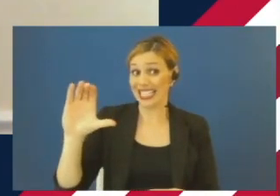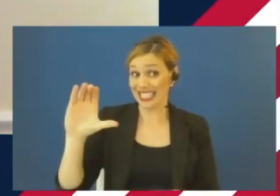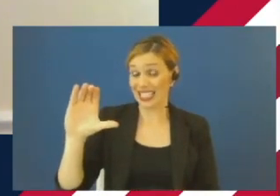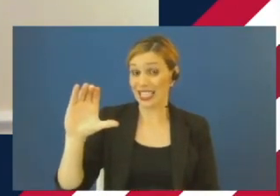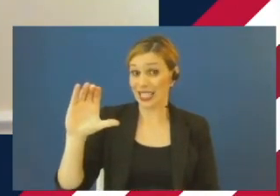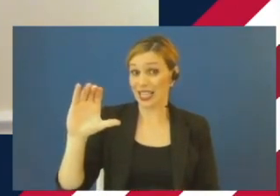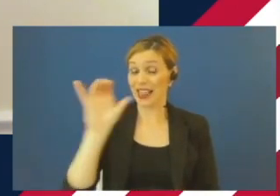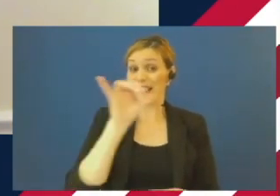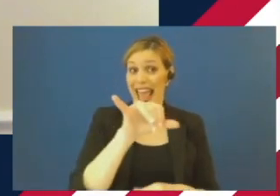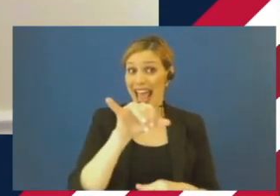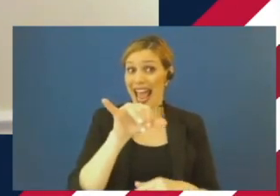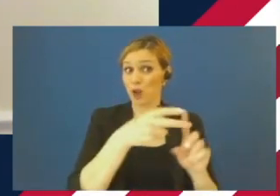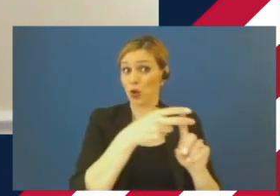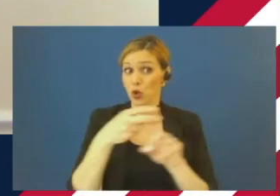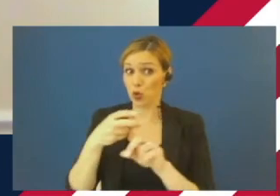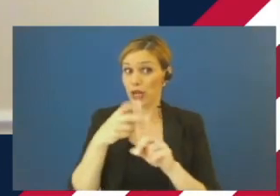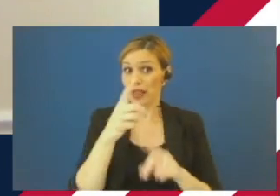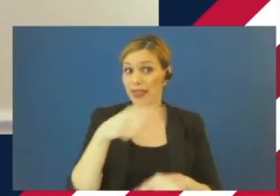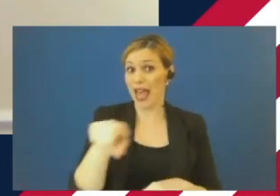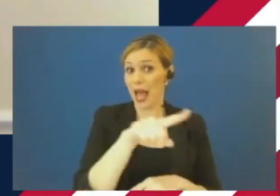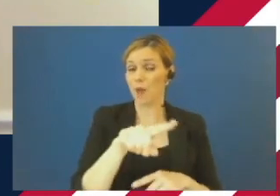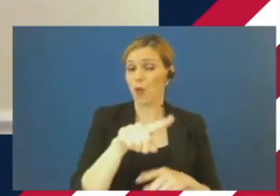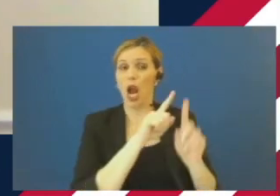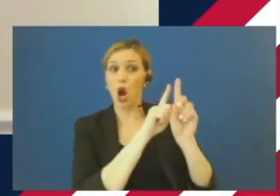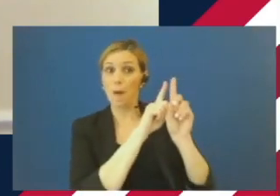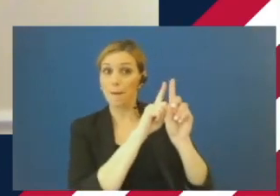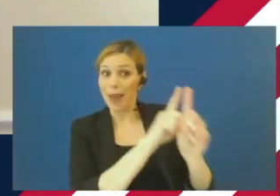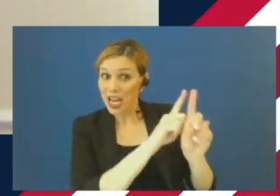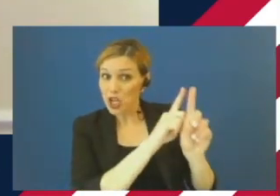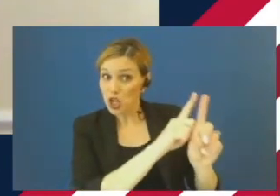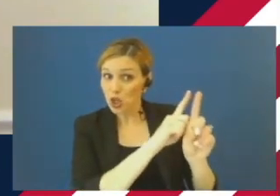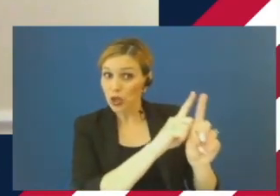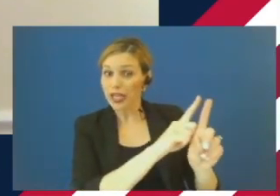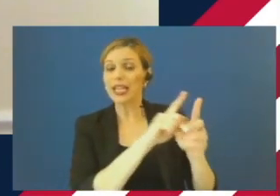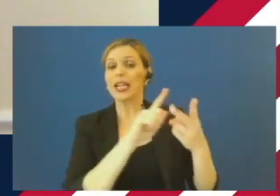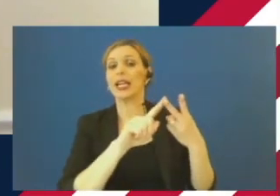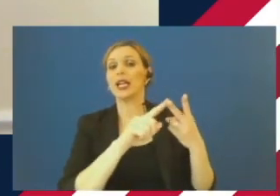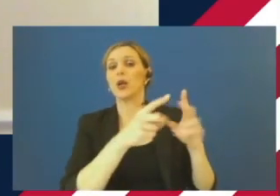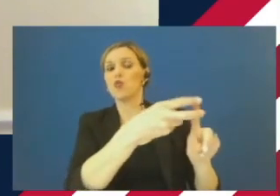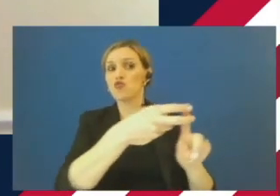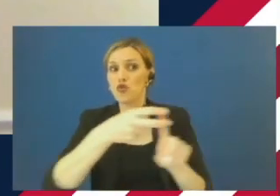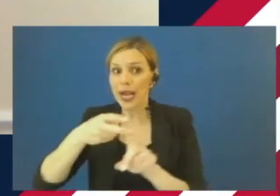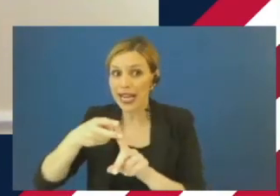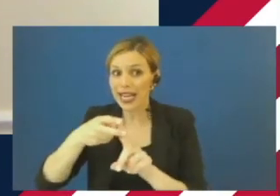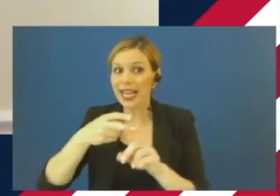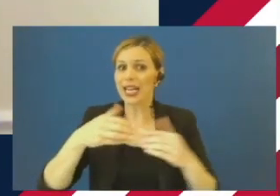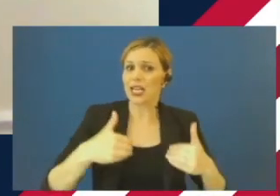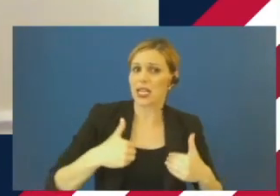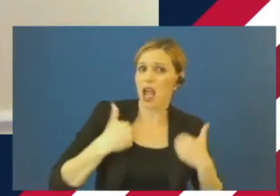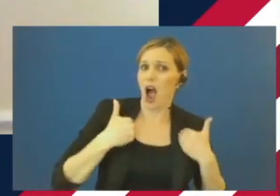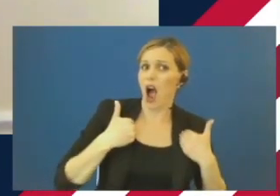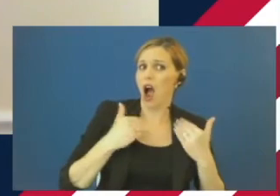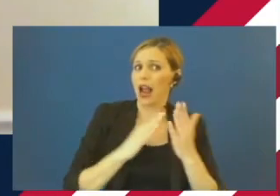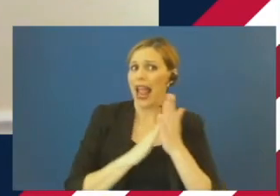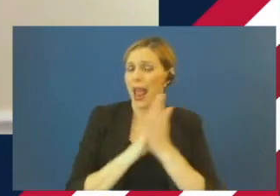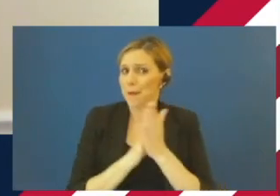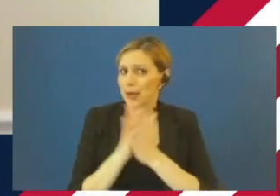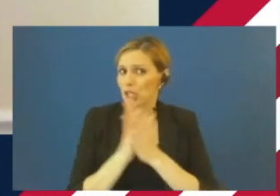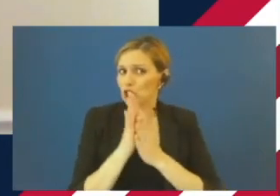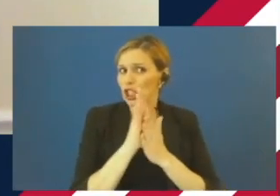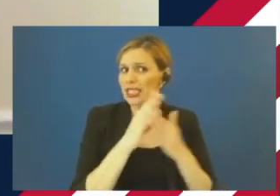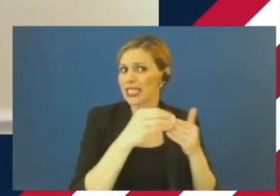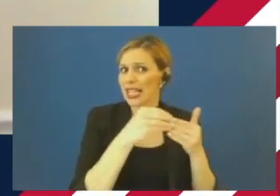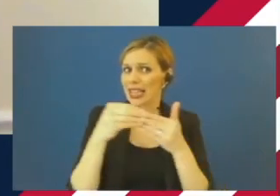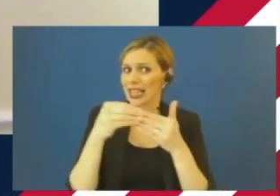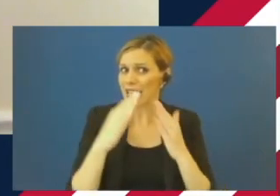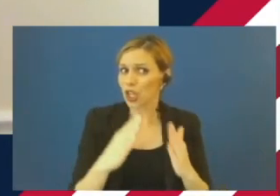are mentoring, you are bringing in young and ambitious leaders to learn about this work and make a